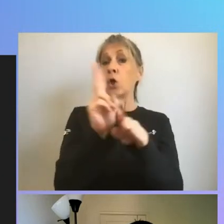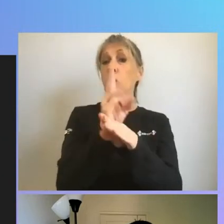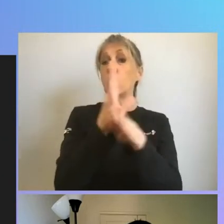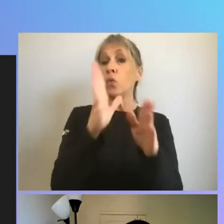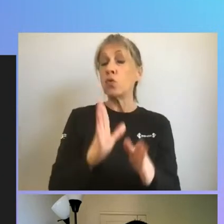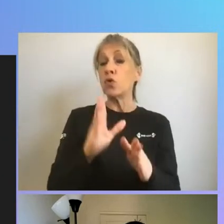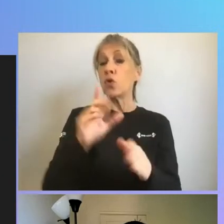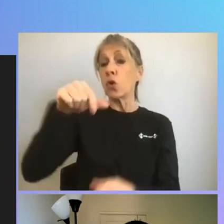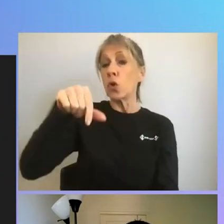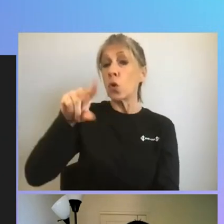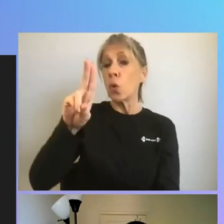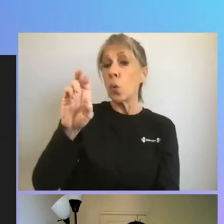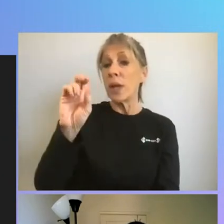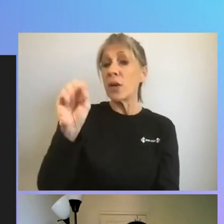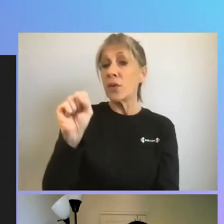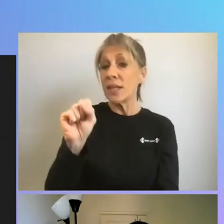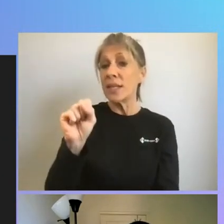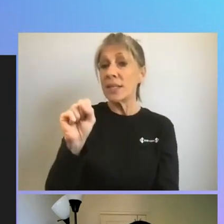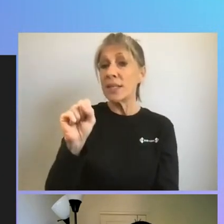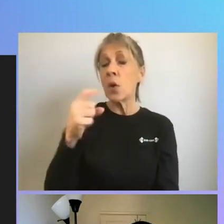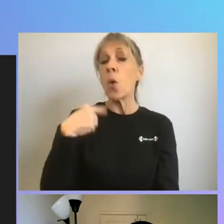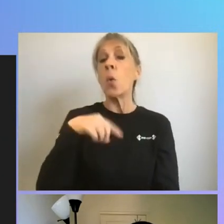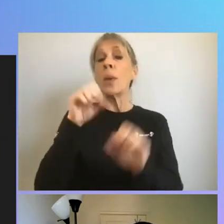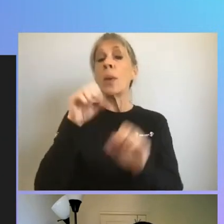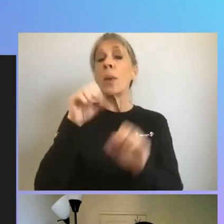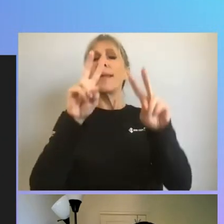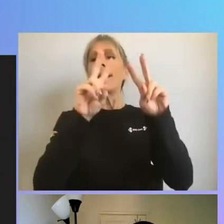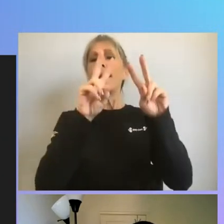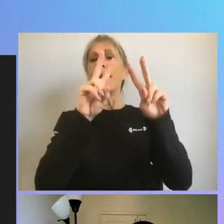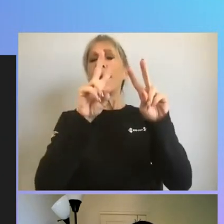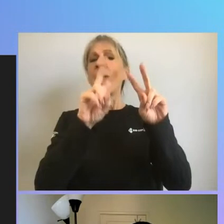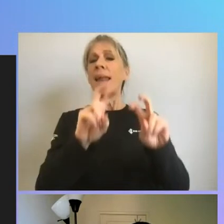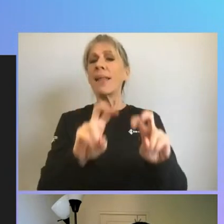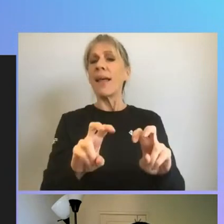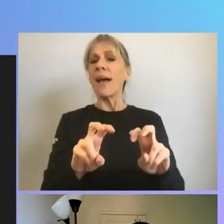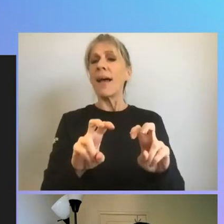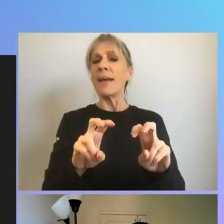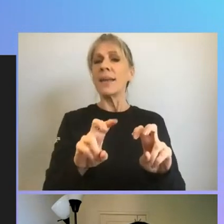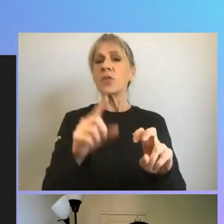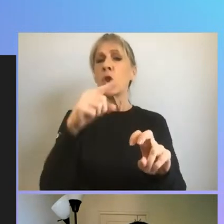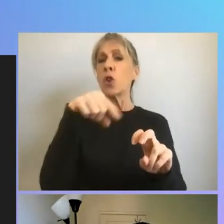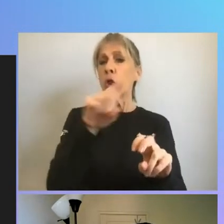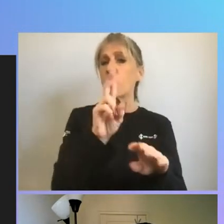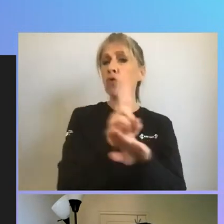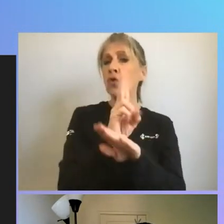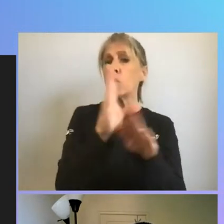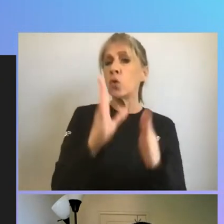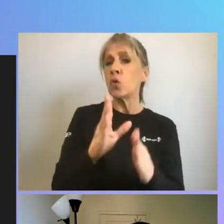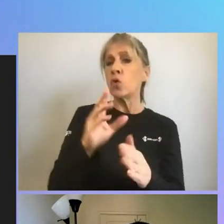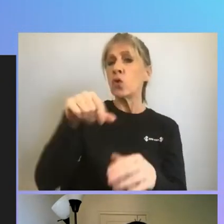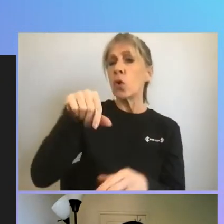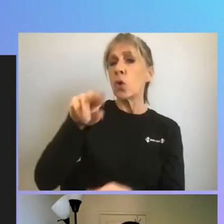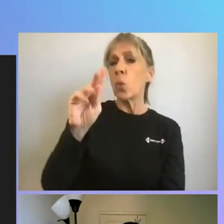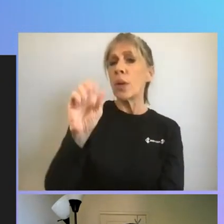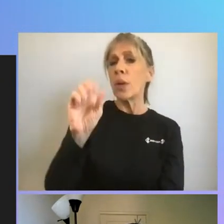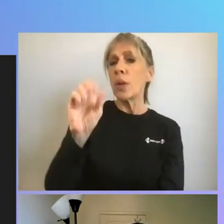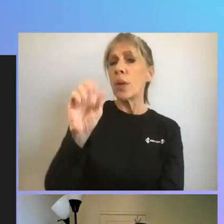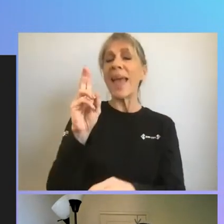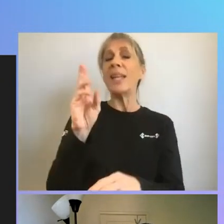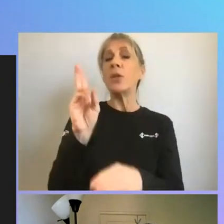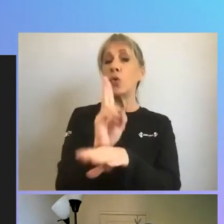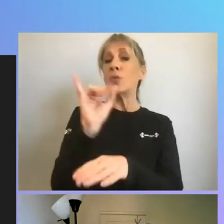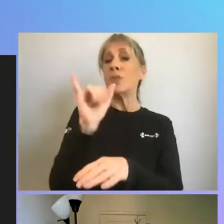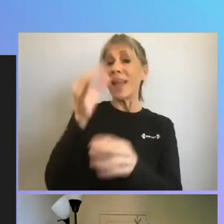added benefit. We can analyze the user queries and use that information to inform how